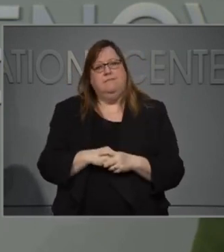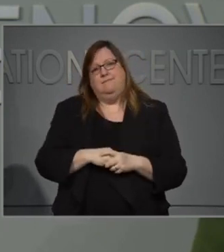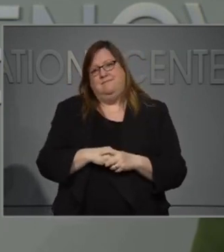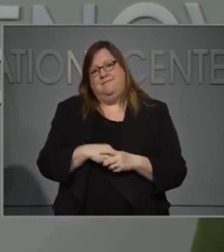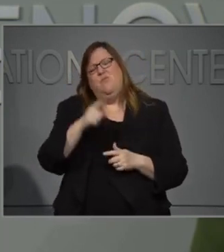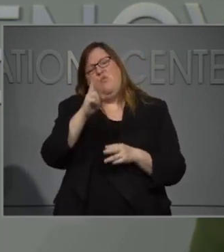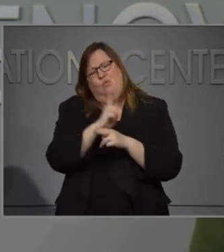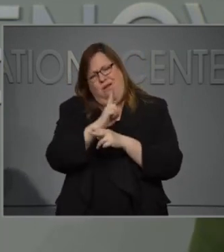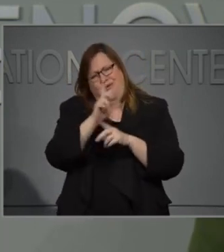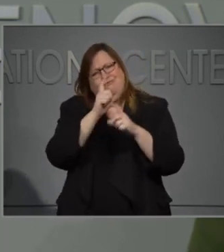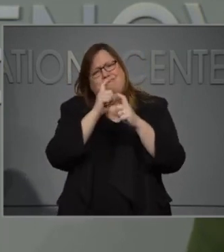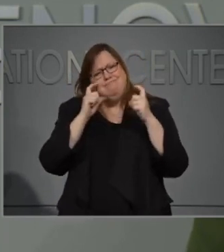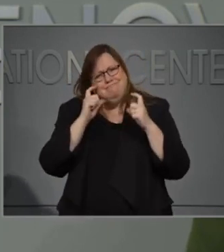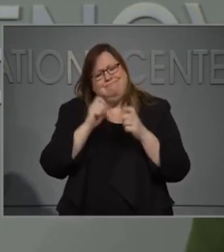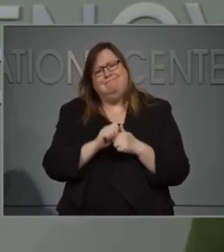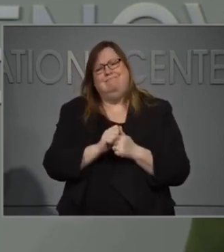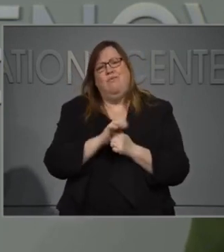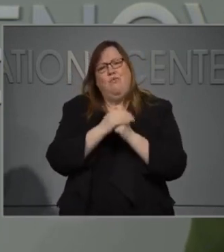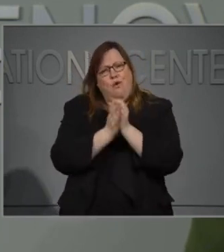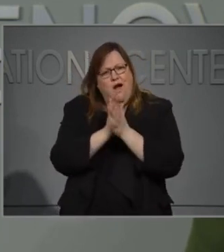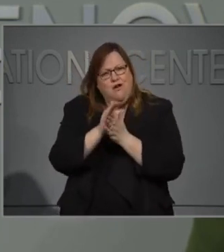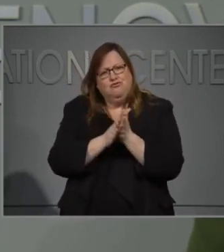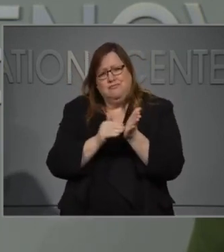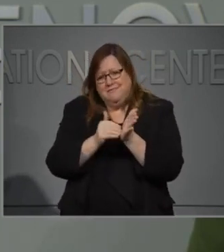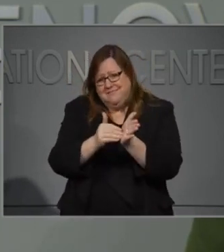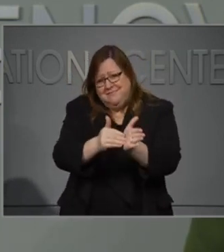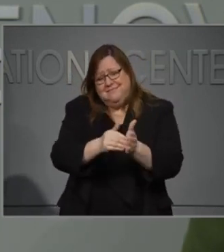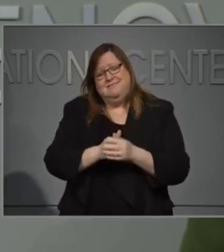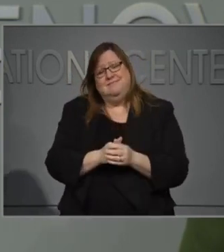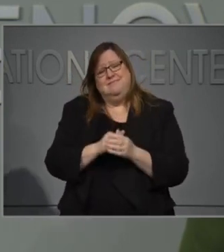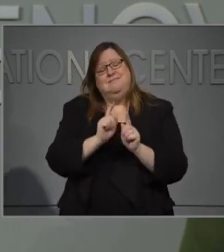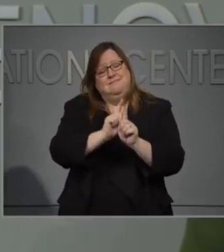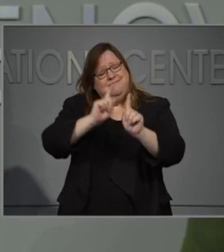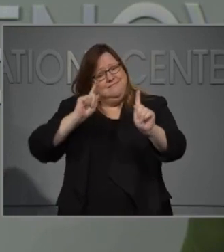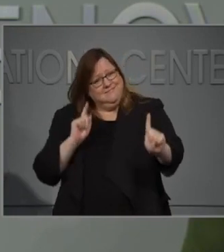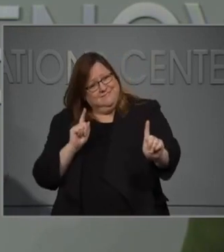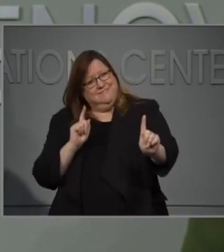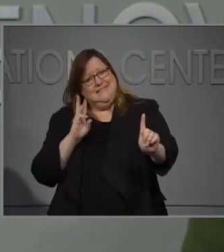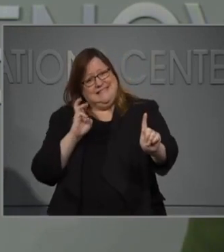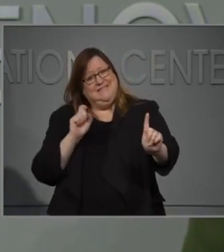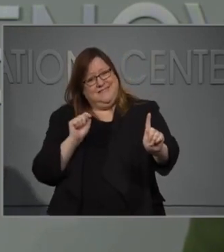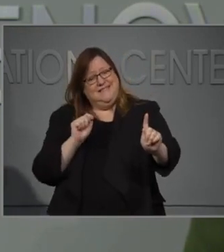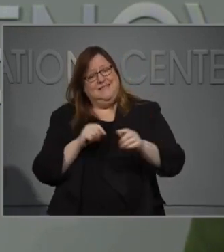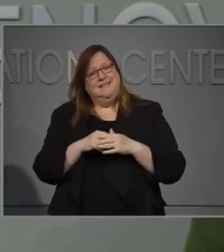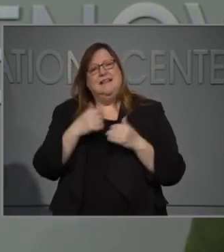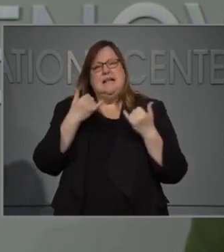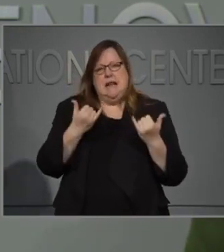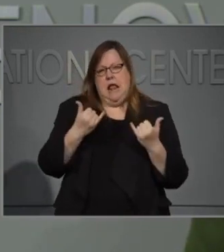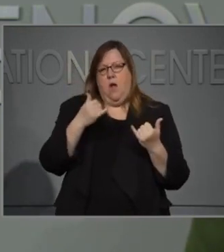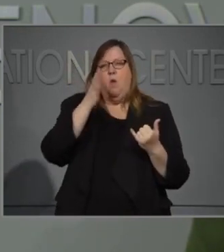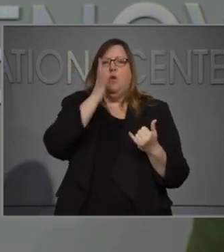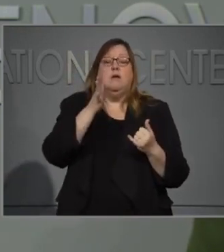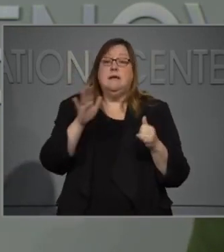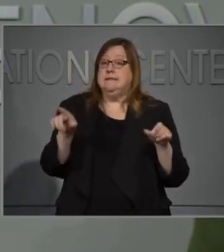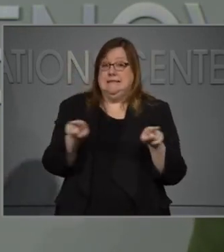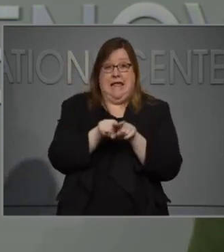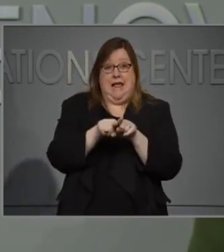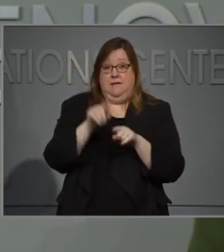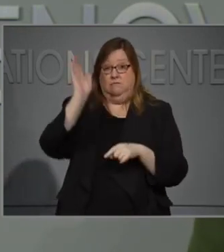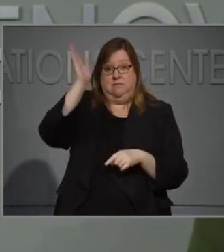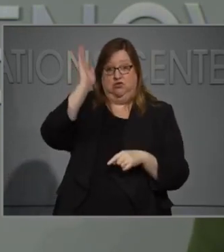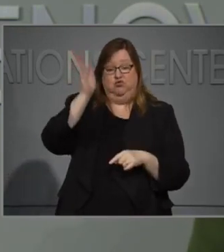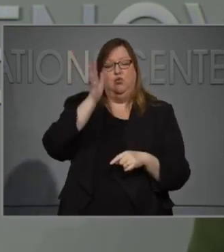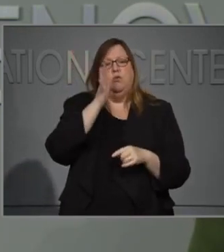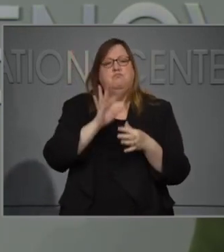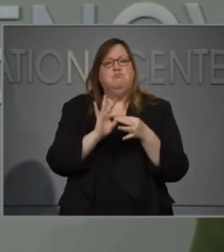covering, wash your hands, wait apart from others. And now I will say this in Spanish. La mejor manera de prevenir